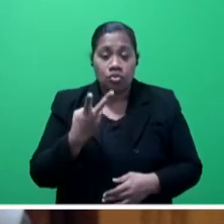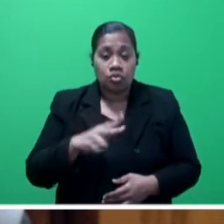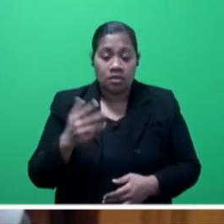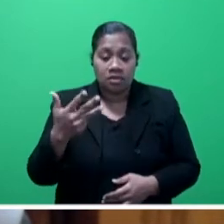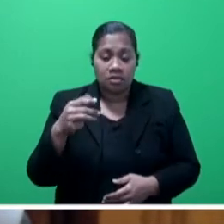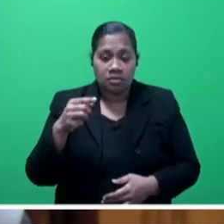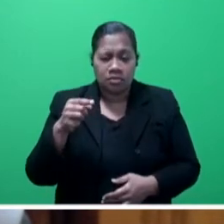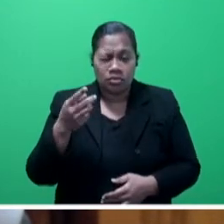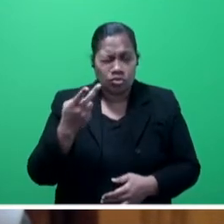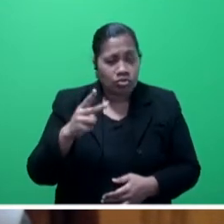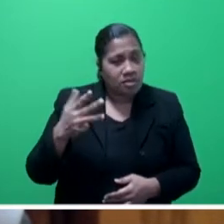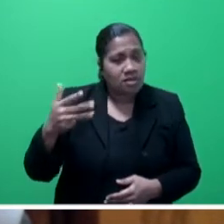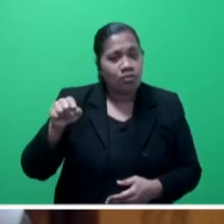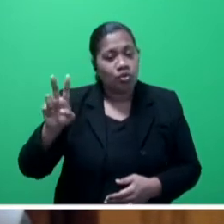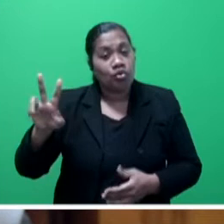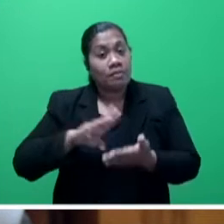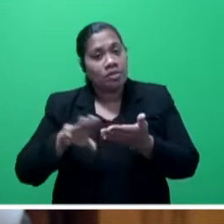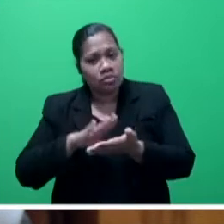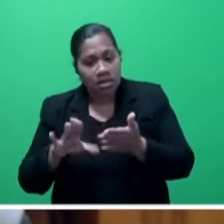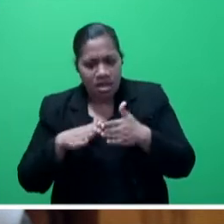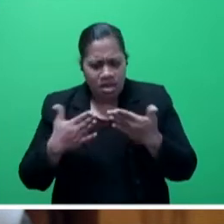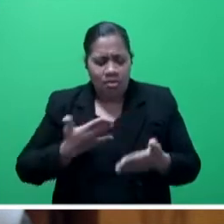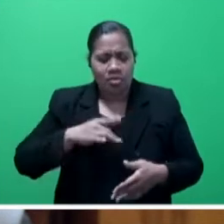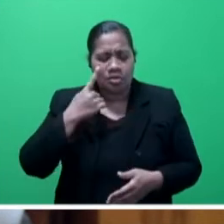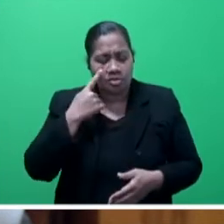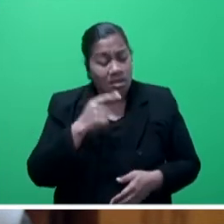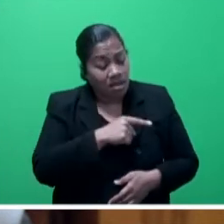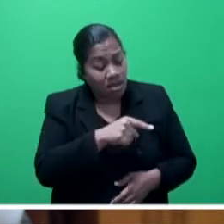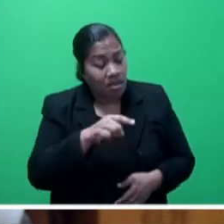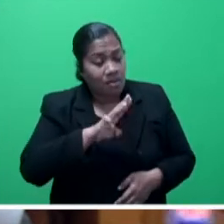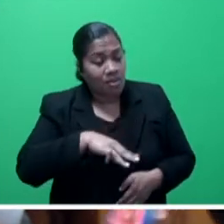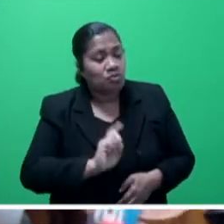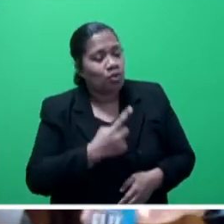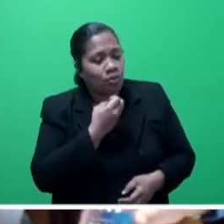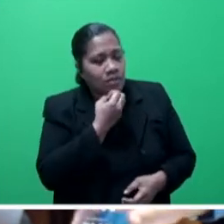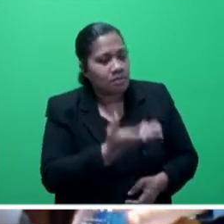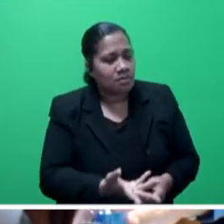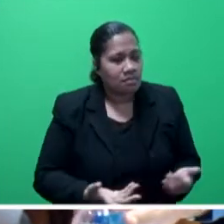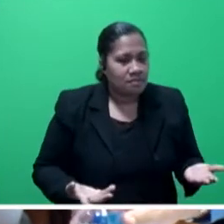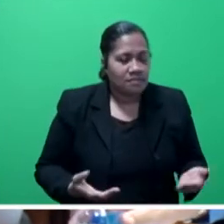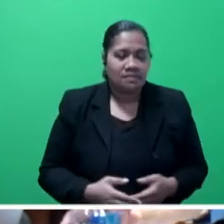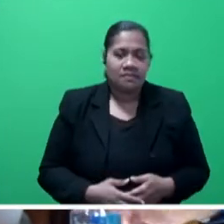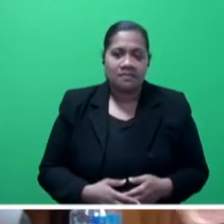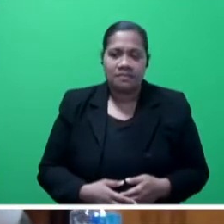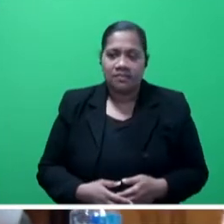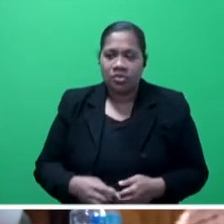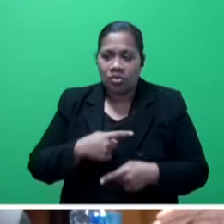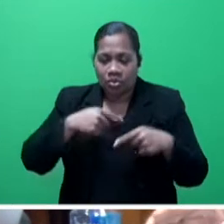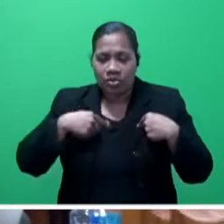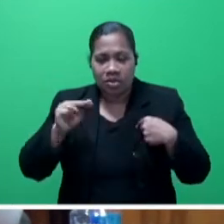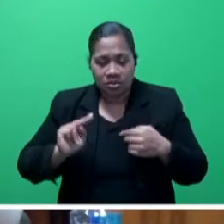million. Now, Mr. Speaker, I want to see what the members from the other side have to say this. We need to continue this momentum,